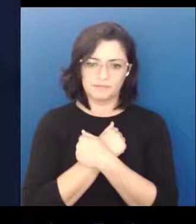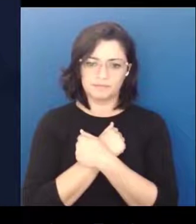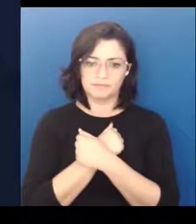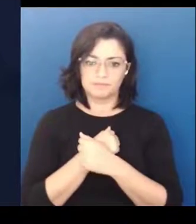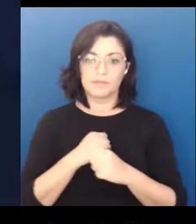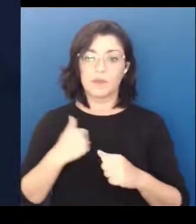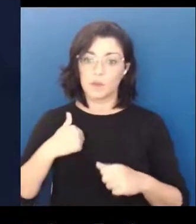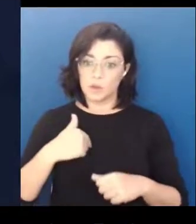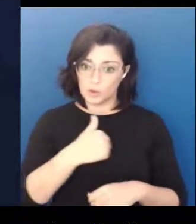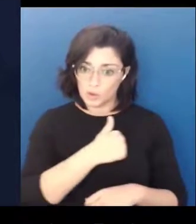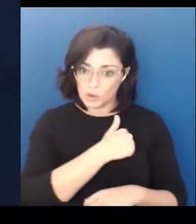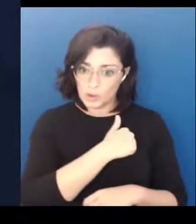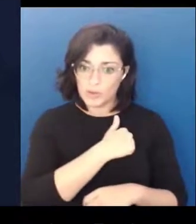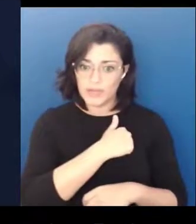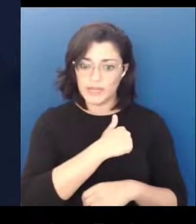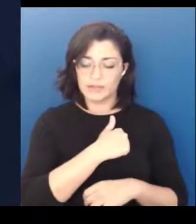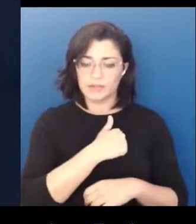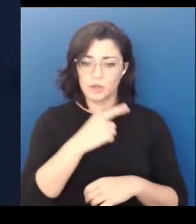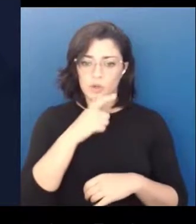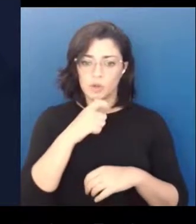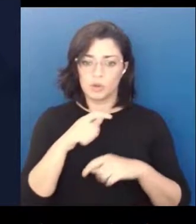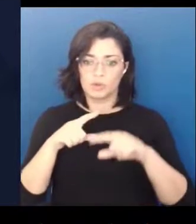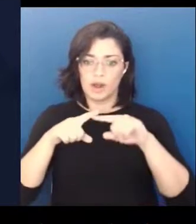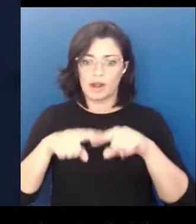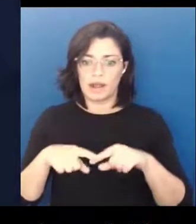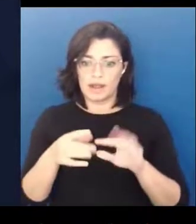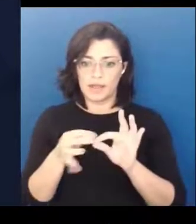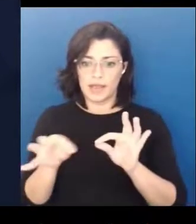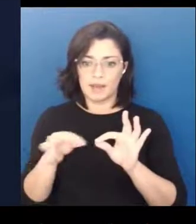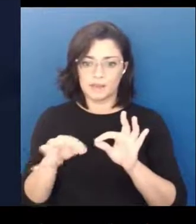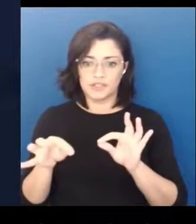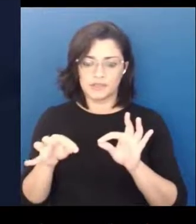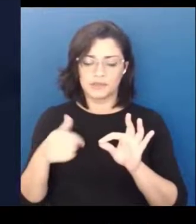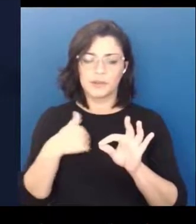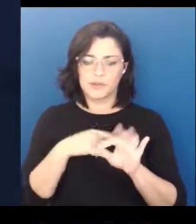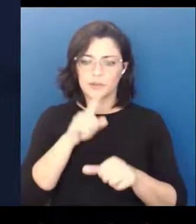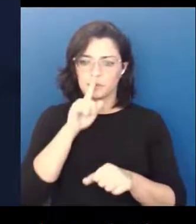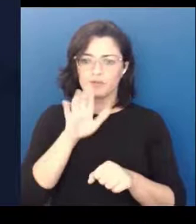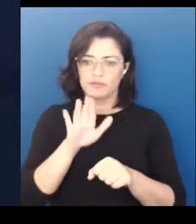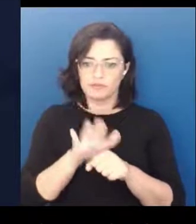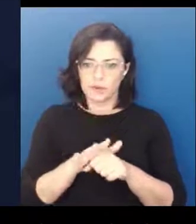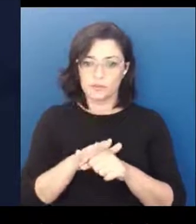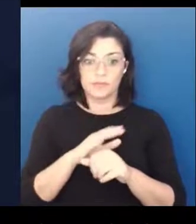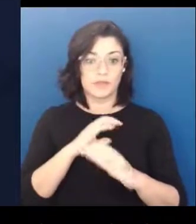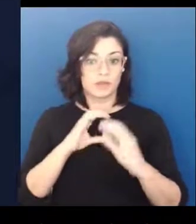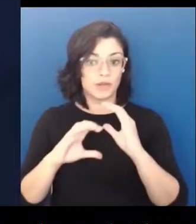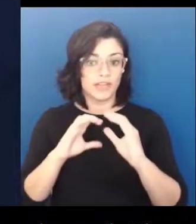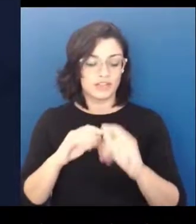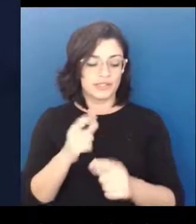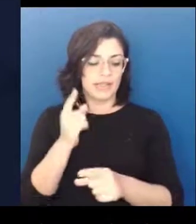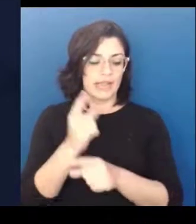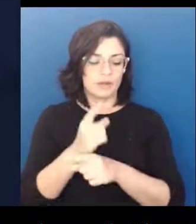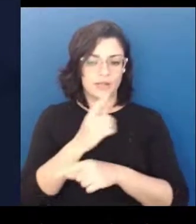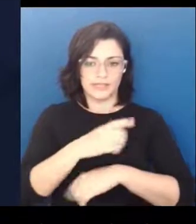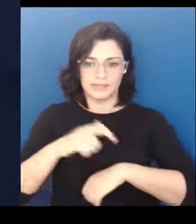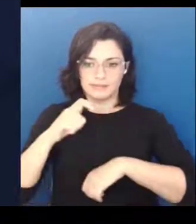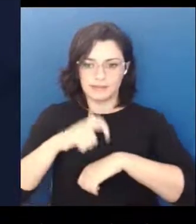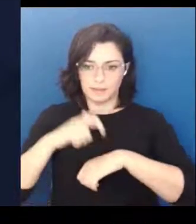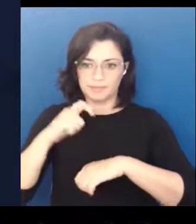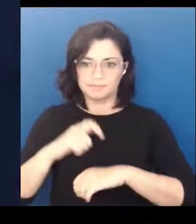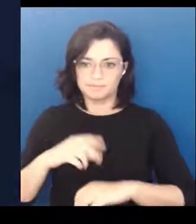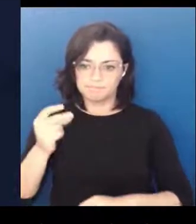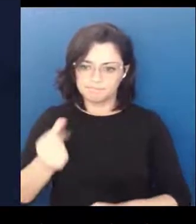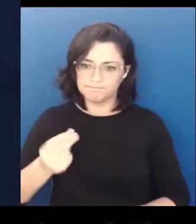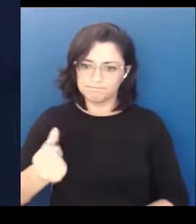need to make sure that the communication that is being conveyed is accurate and timely. The Global Alliance